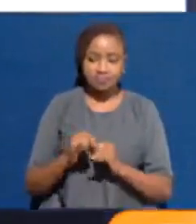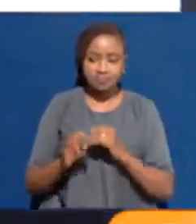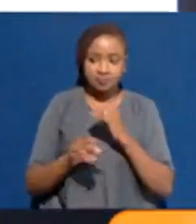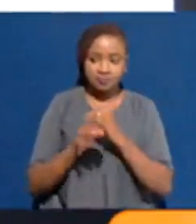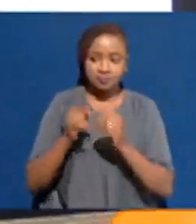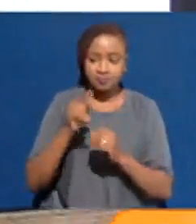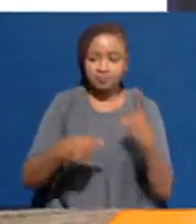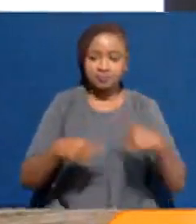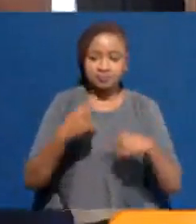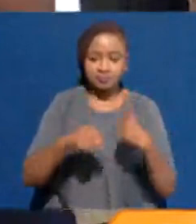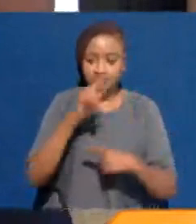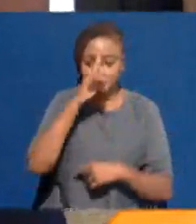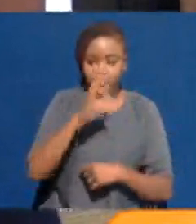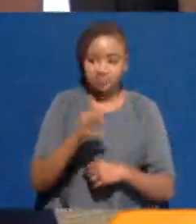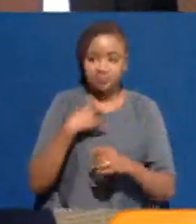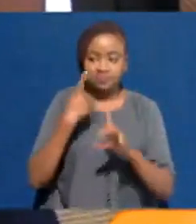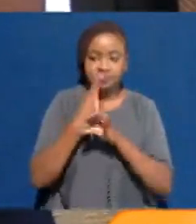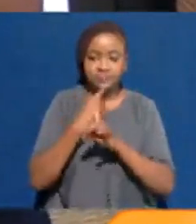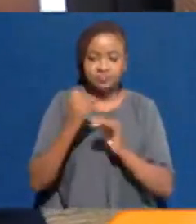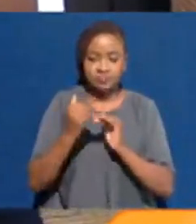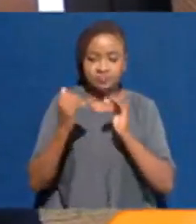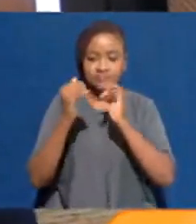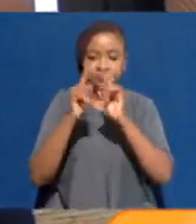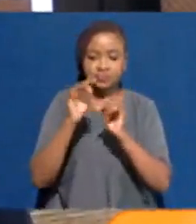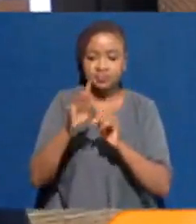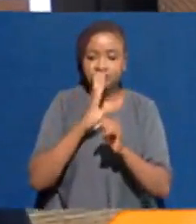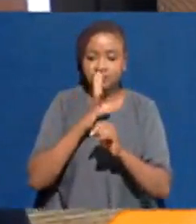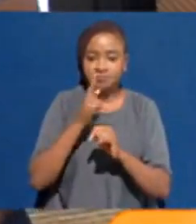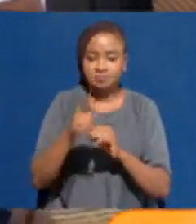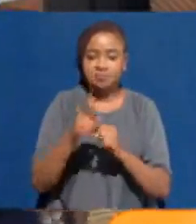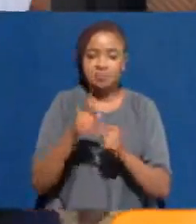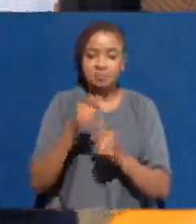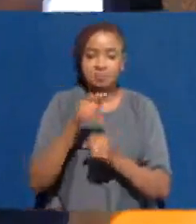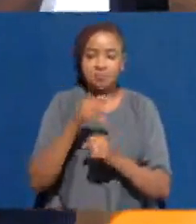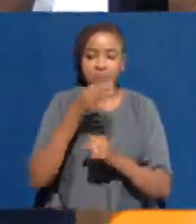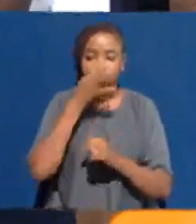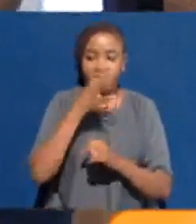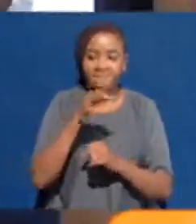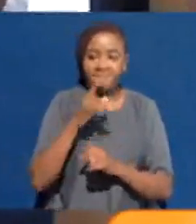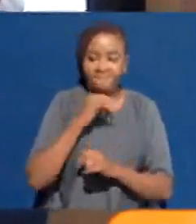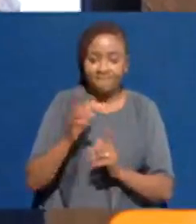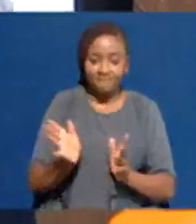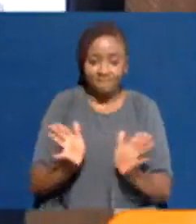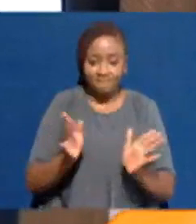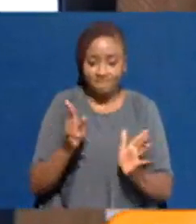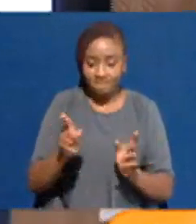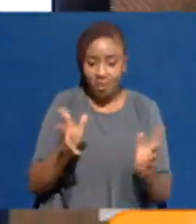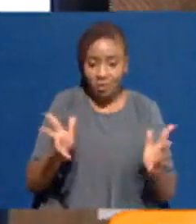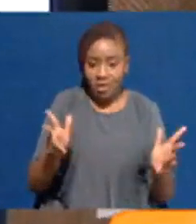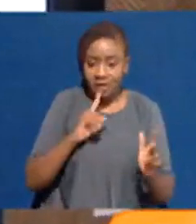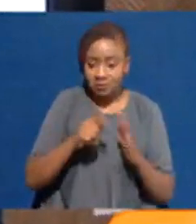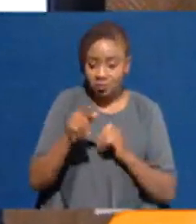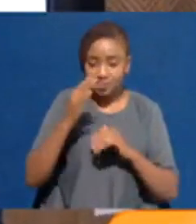competitive form of break dancing. Speaking during the Team Visa Summit in Paris, Omanyala said the initiative has inspired people